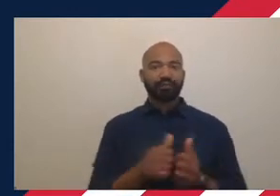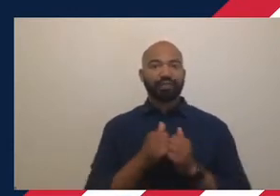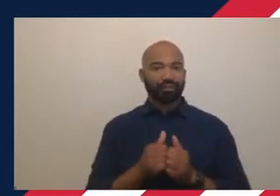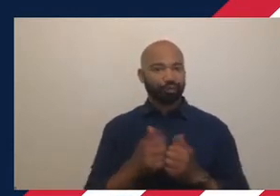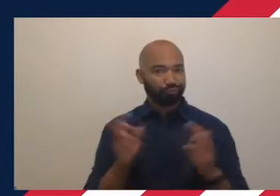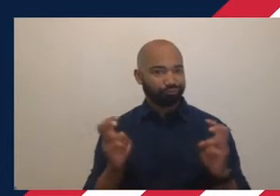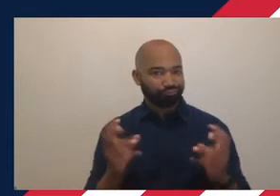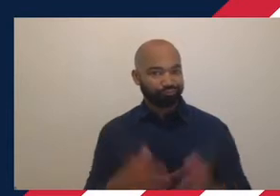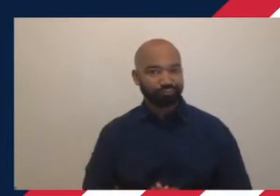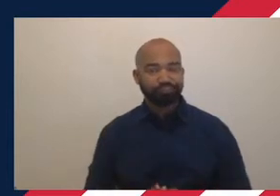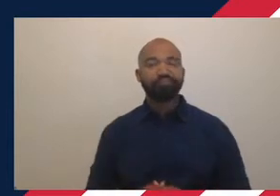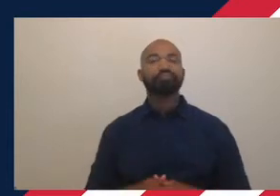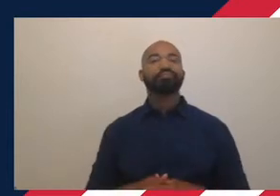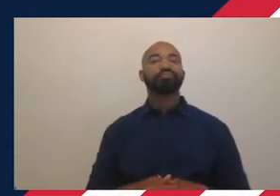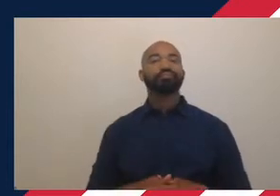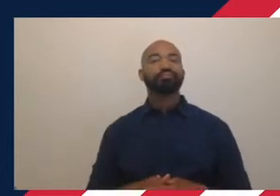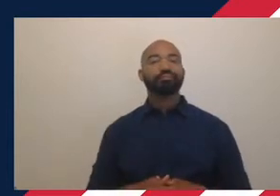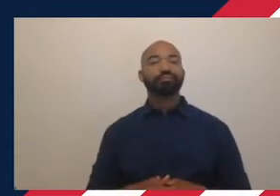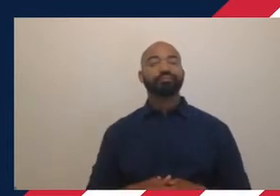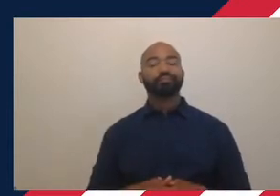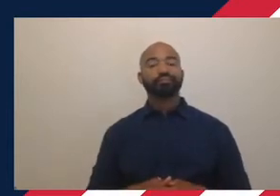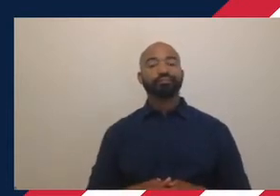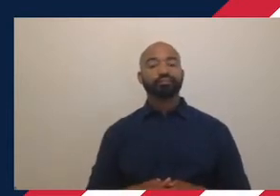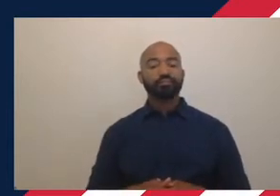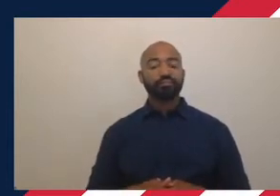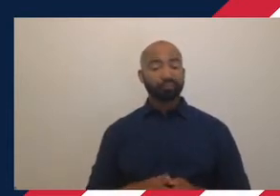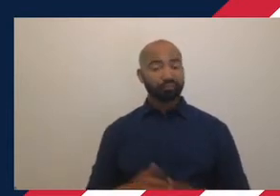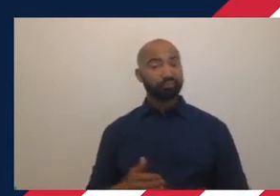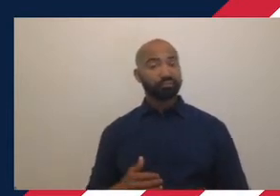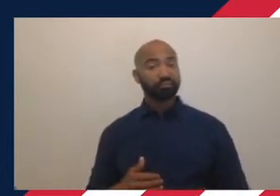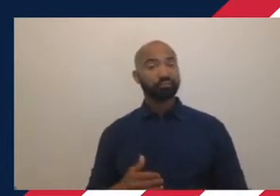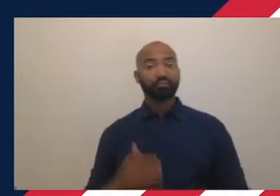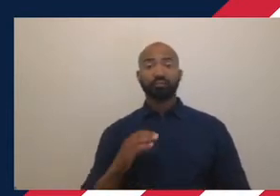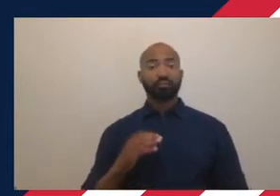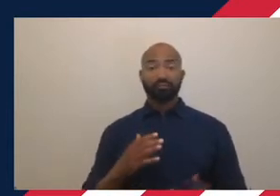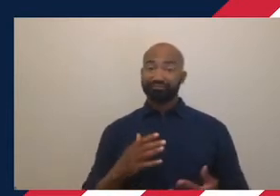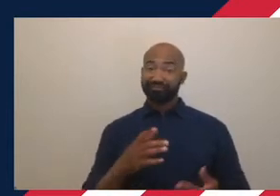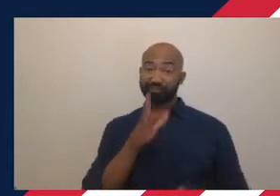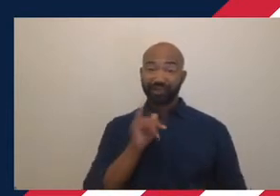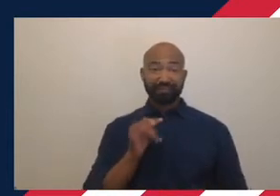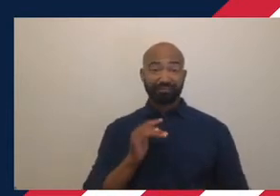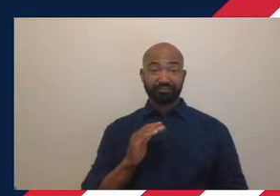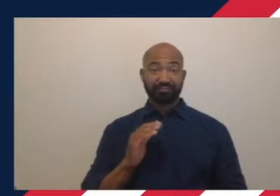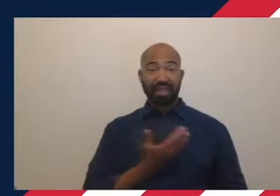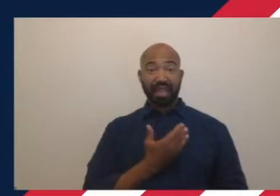And in all honesty, our members do not feel safe.